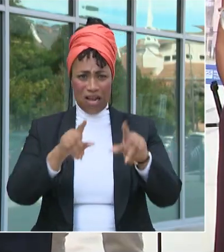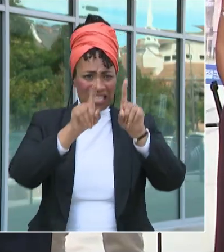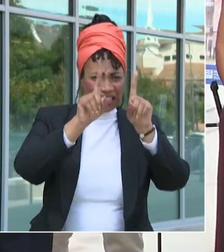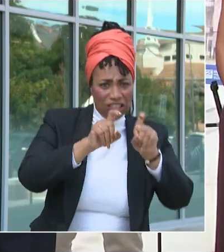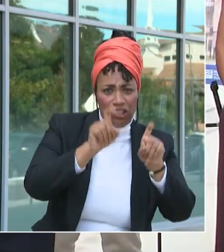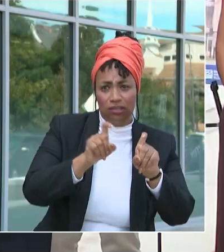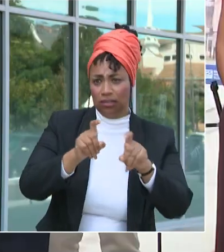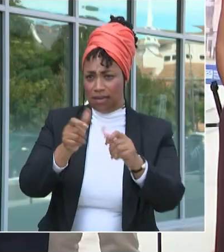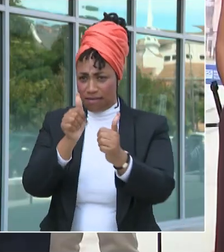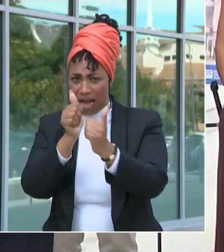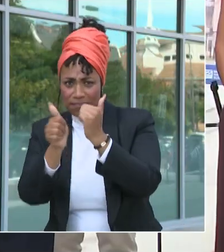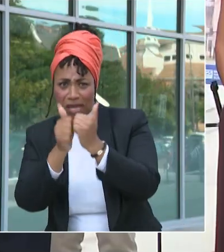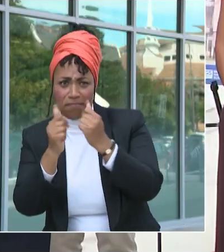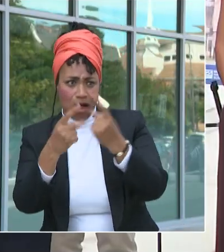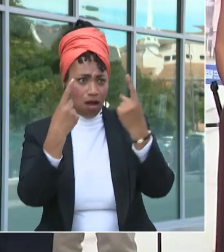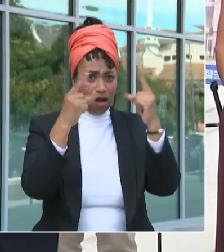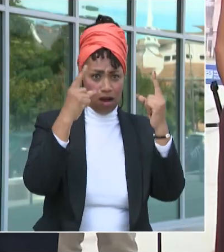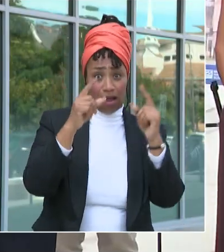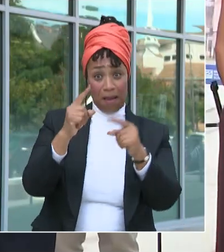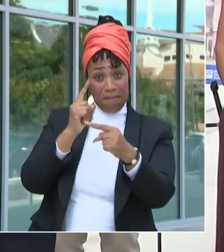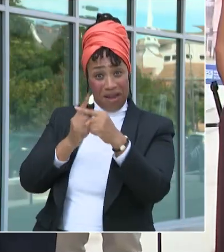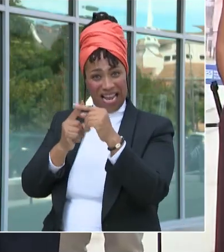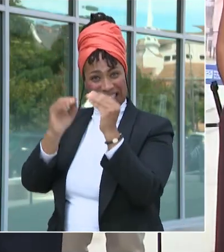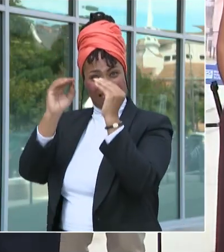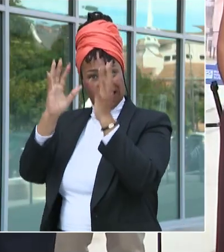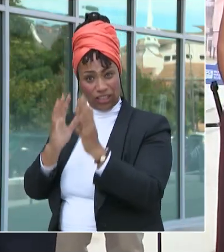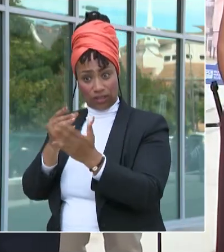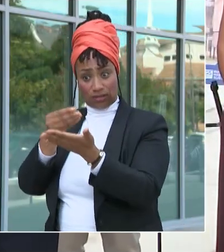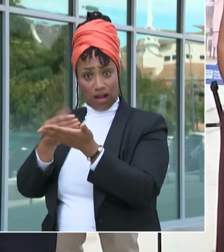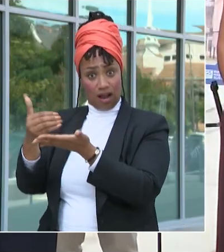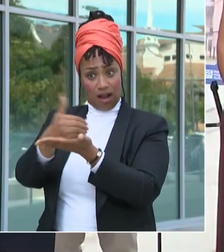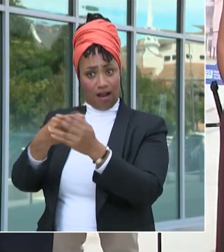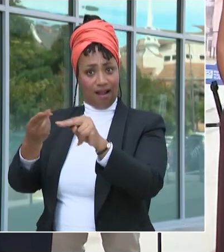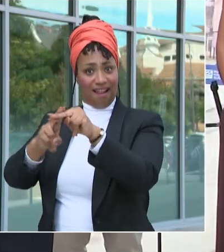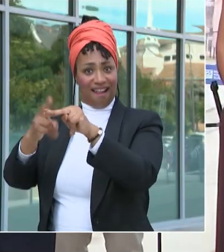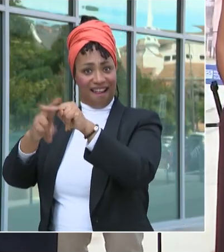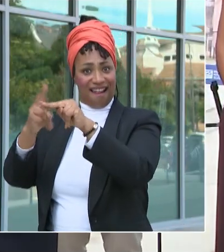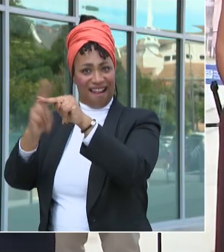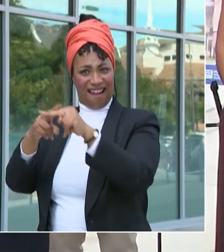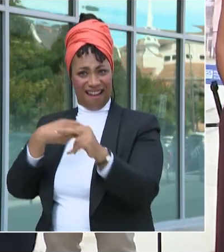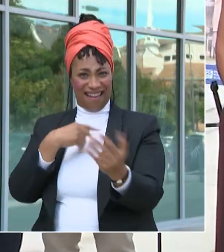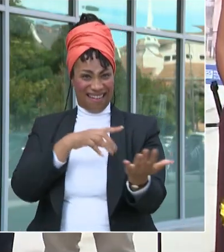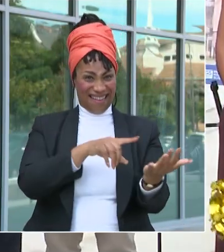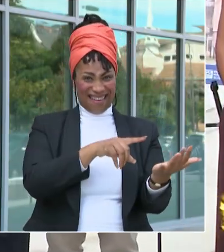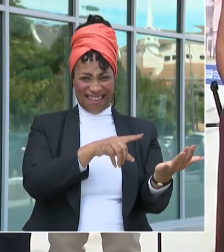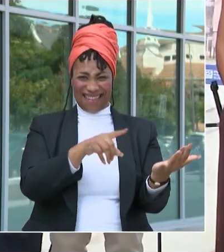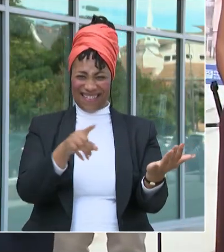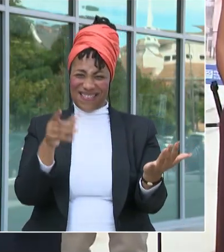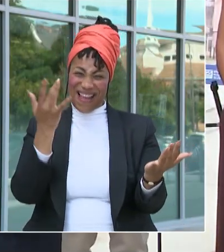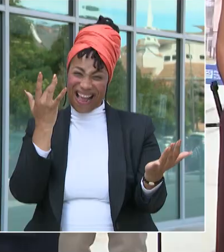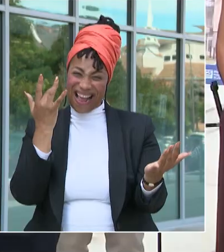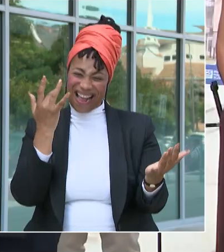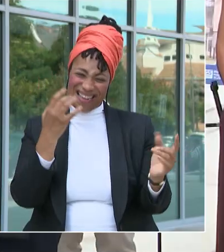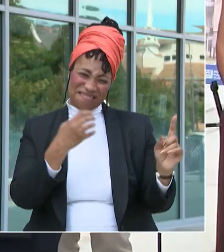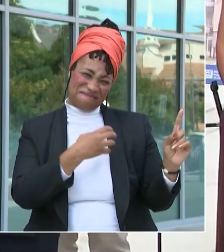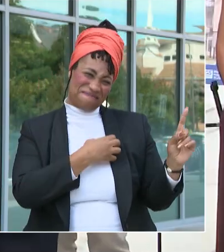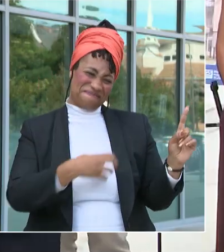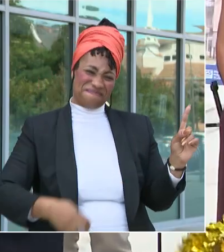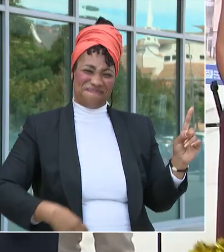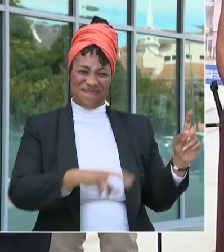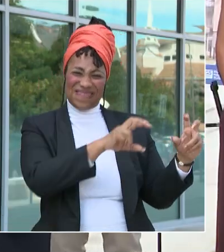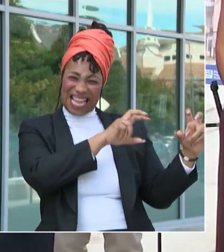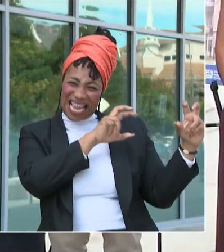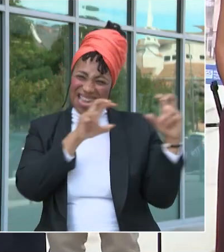for our educators, our enrollment, and thanks to your investment, Mayor, we continue to provide phenomenal